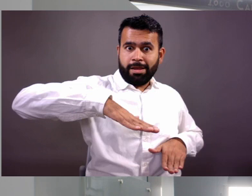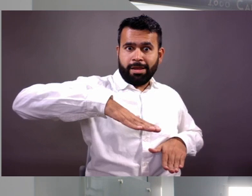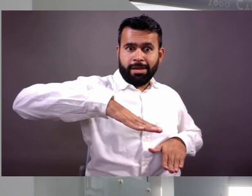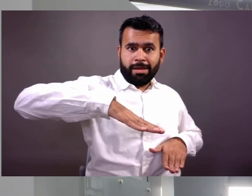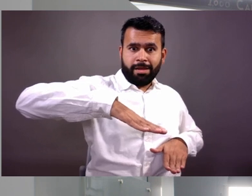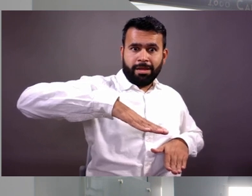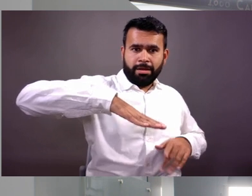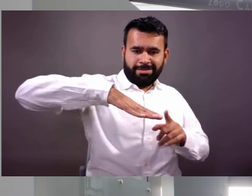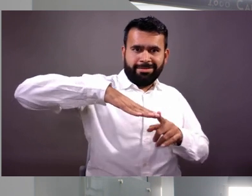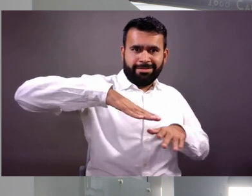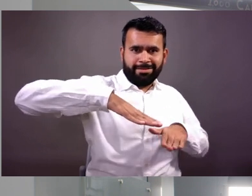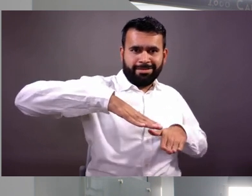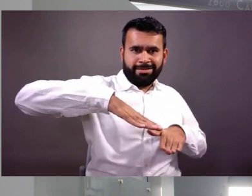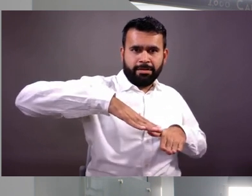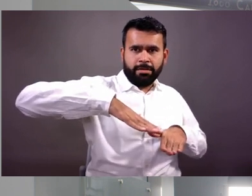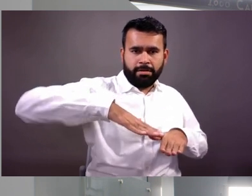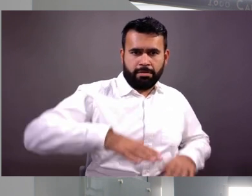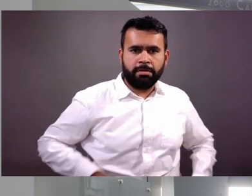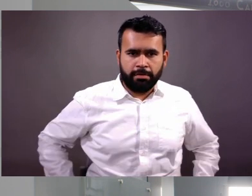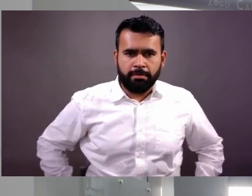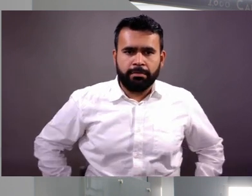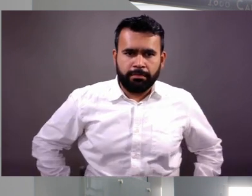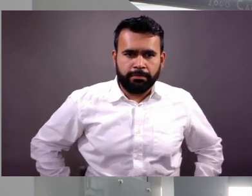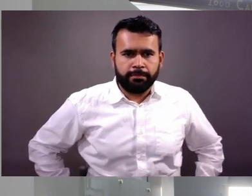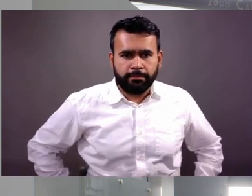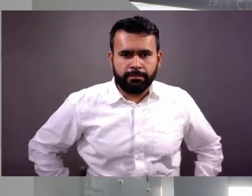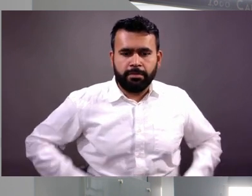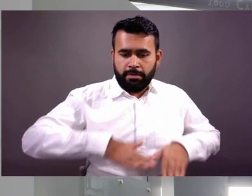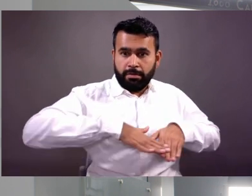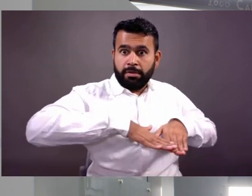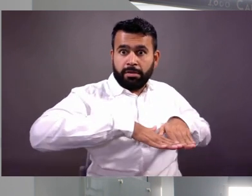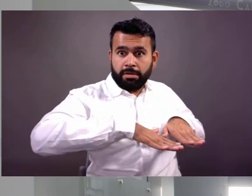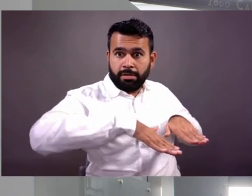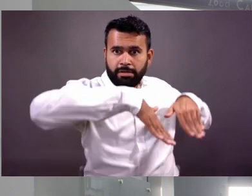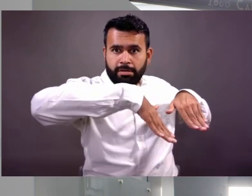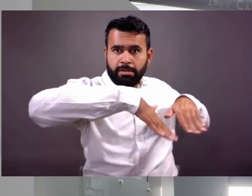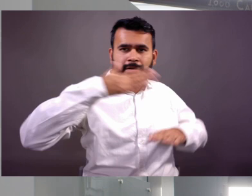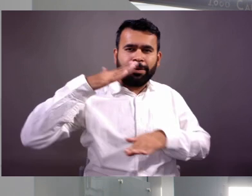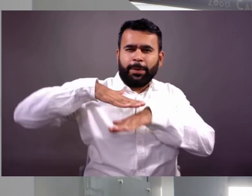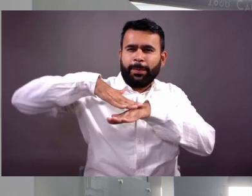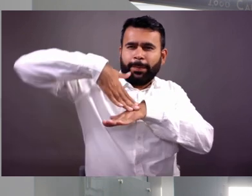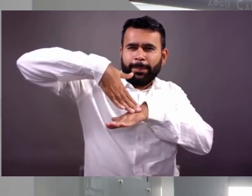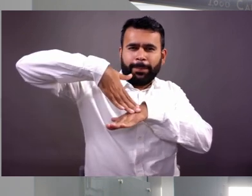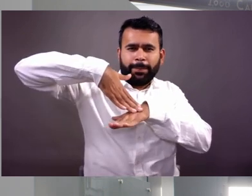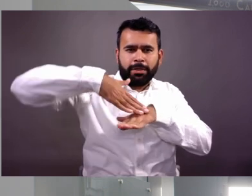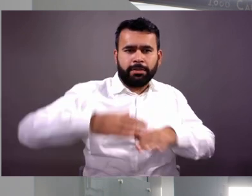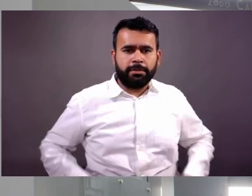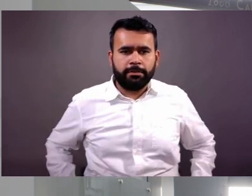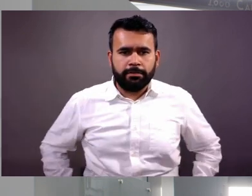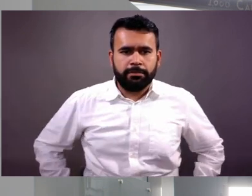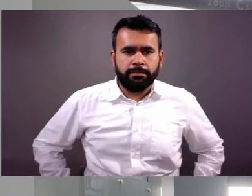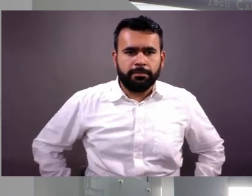to do is you're going to tap with your toe, and that's going to lift both of your heels up. So tap, and you're kind of doing a little bit of a hop